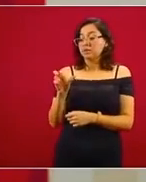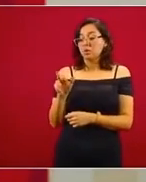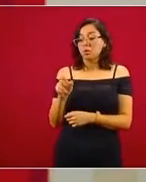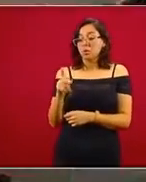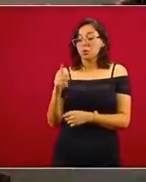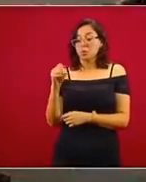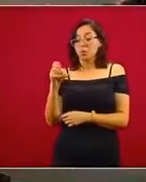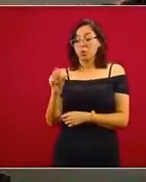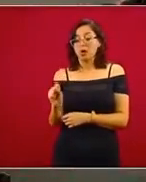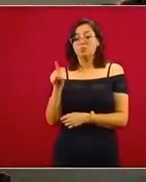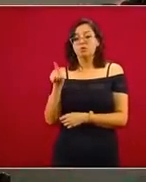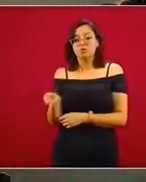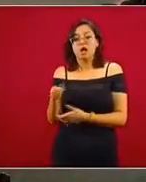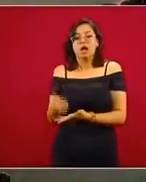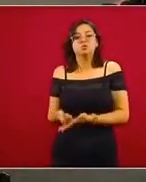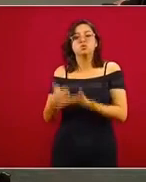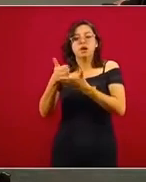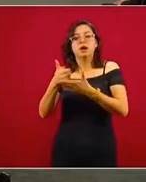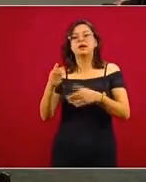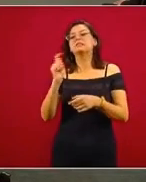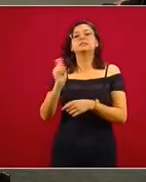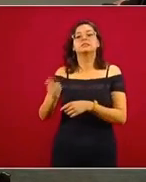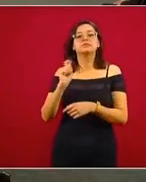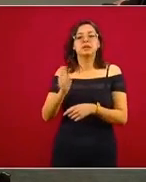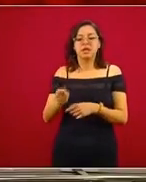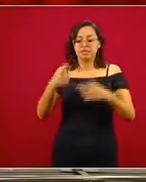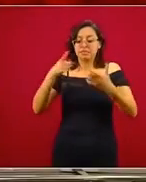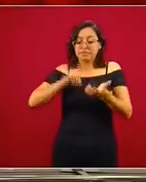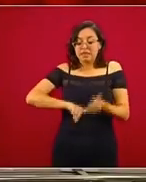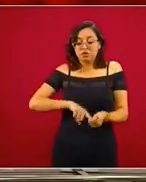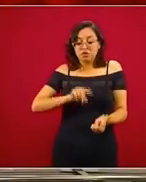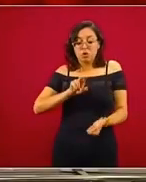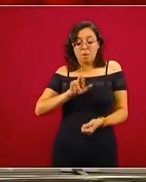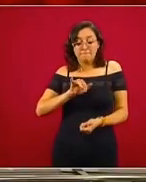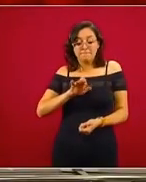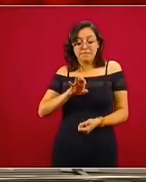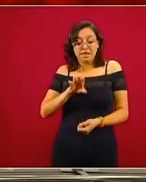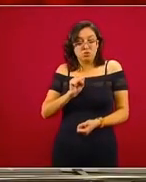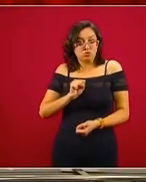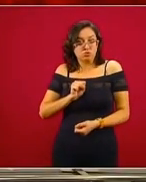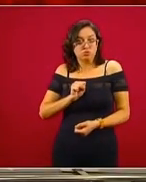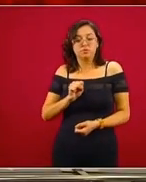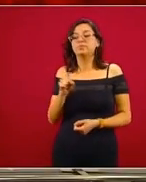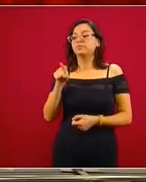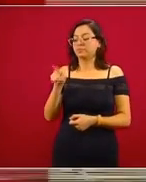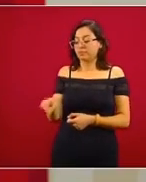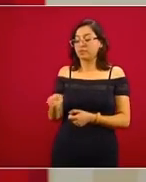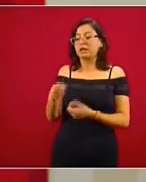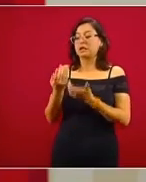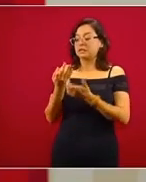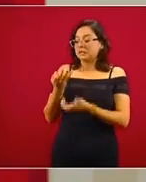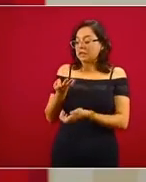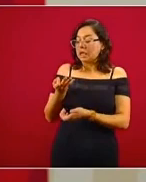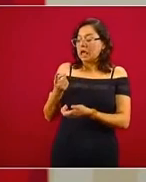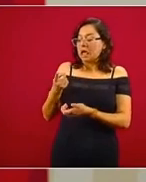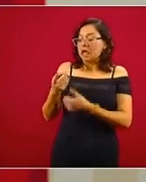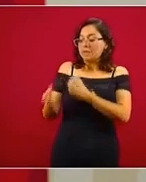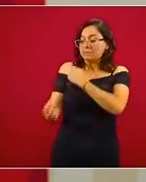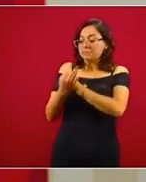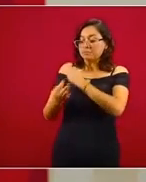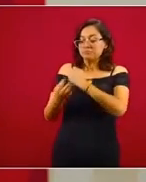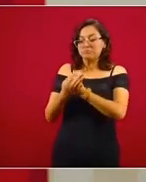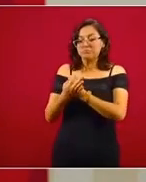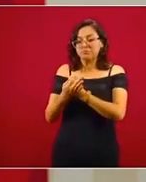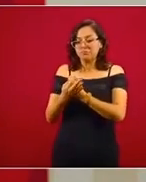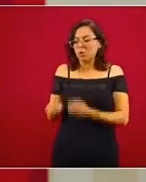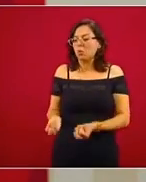detect antibodies against the virus. Those antibodies are the immune system's response or part of